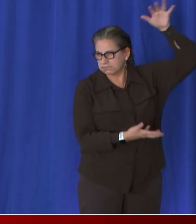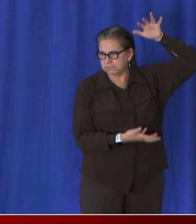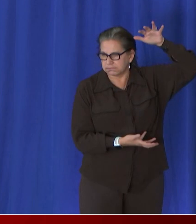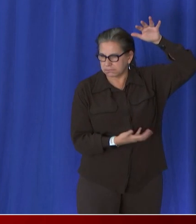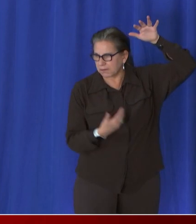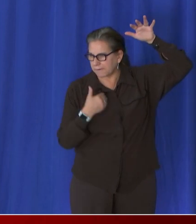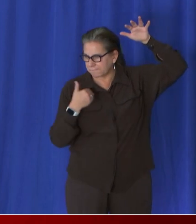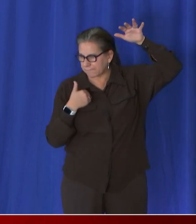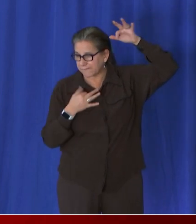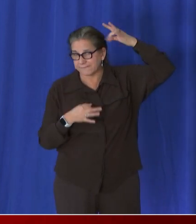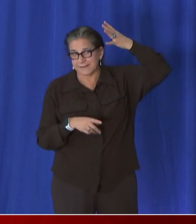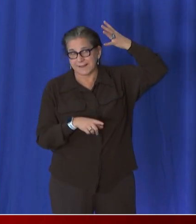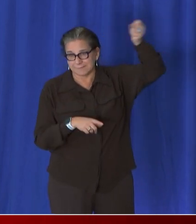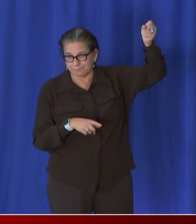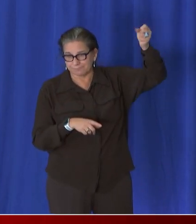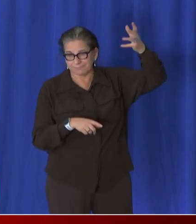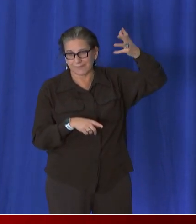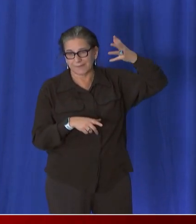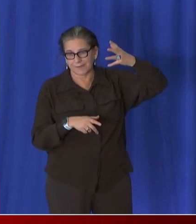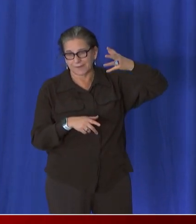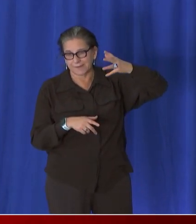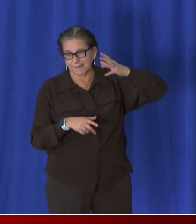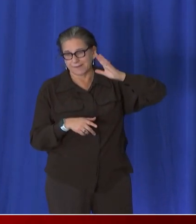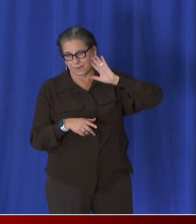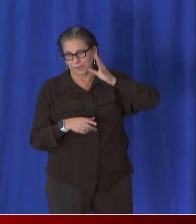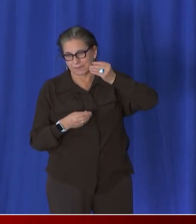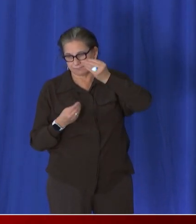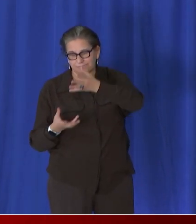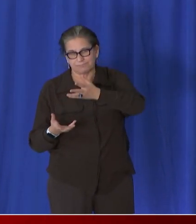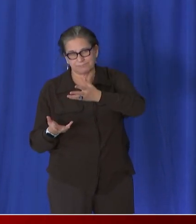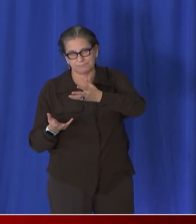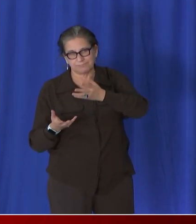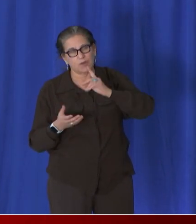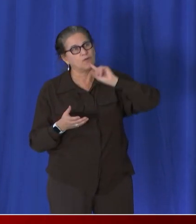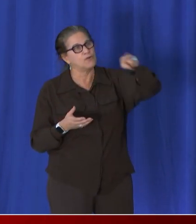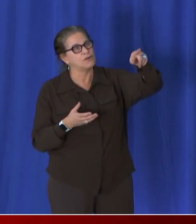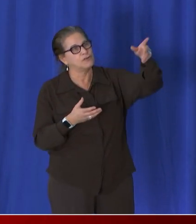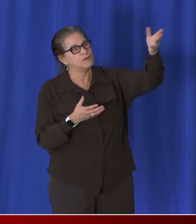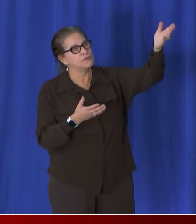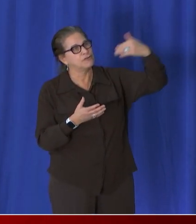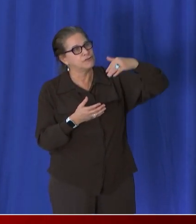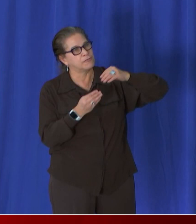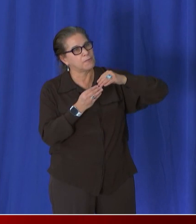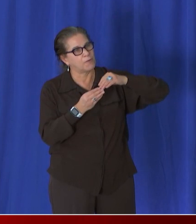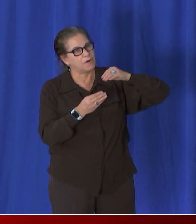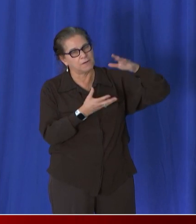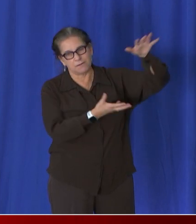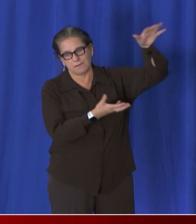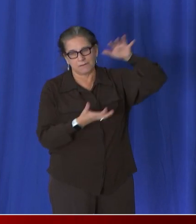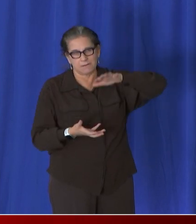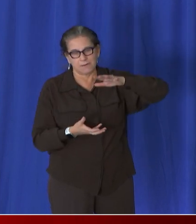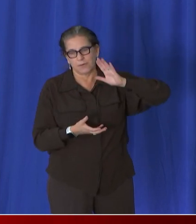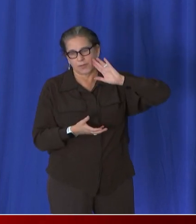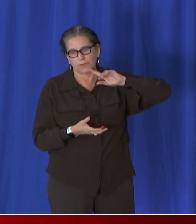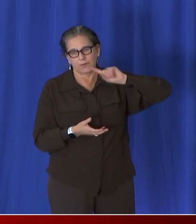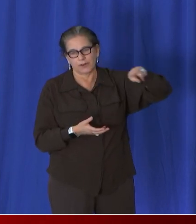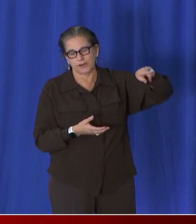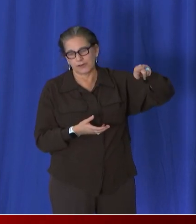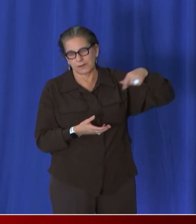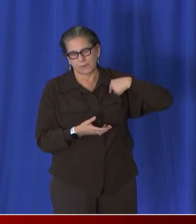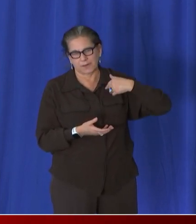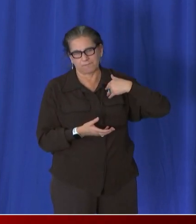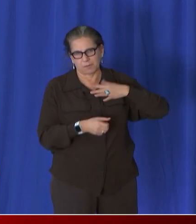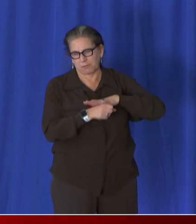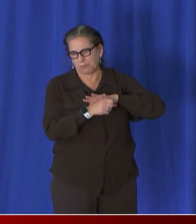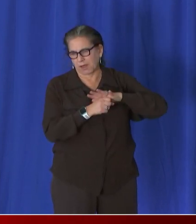one product, but we're very quick to get that product back in. Supply has not been an issue since the summer, and so there's no excuse not to get